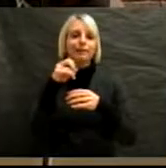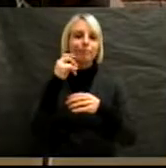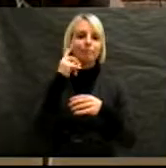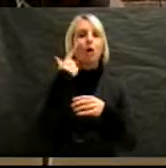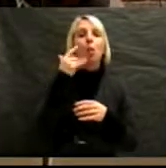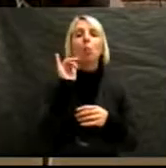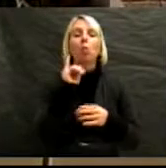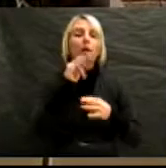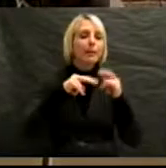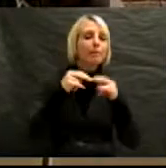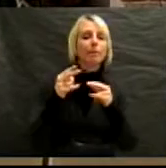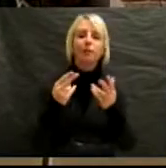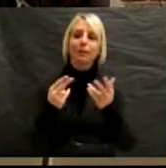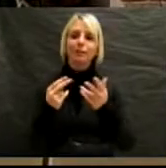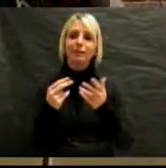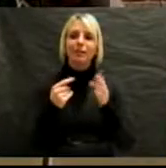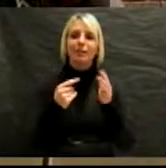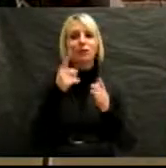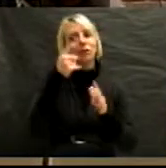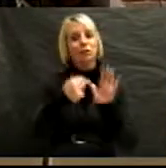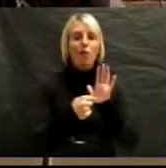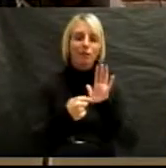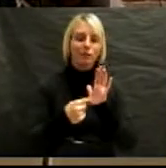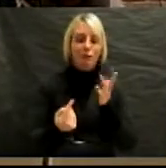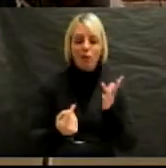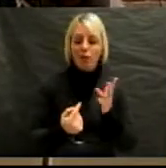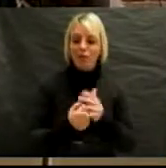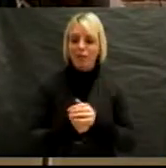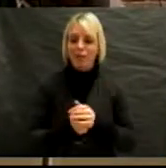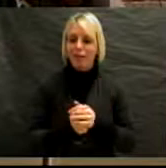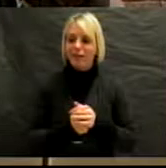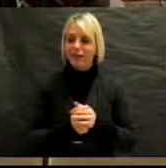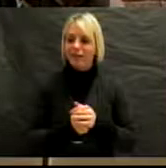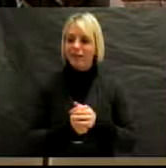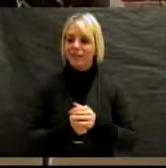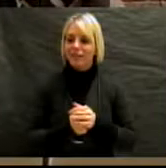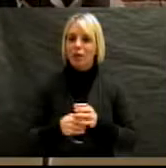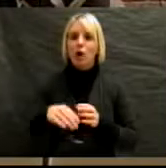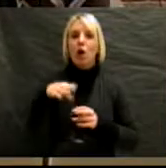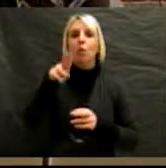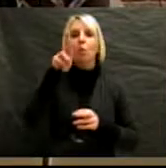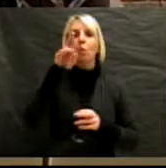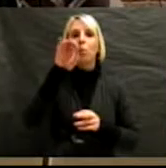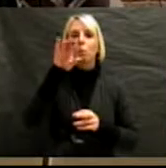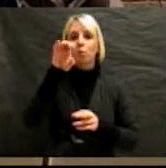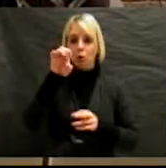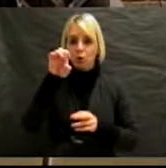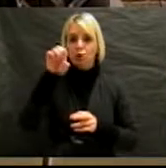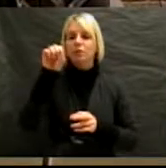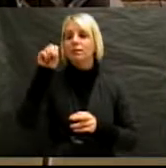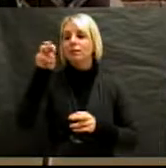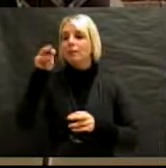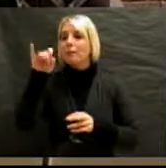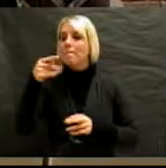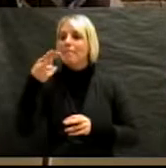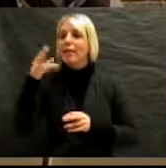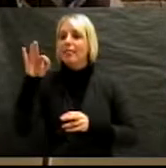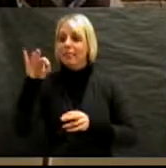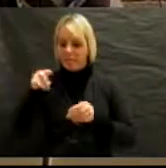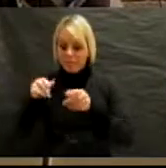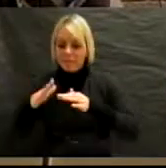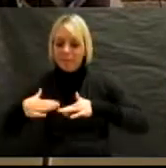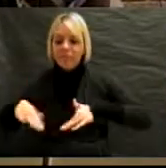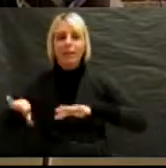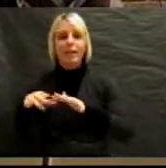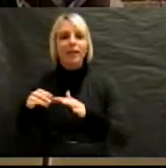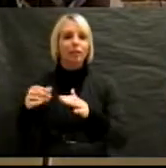Field. Bruce Smith Field and its facilities have had a renovation done to them to update their look, and things are just looking remarkable, and we appreciate that